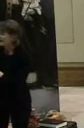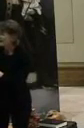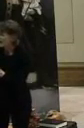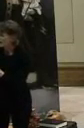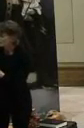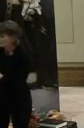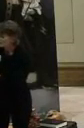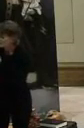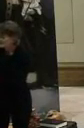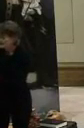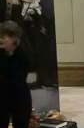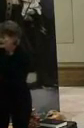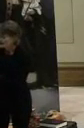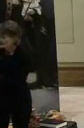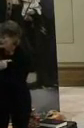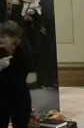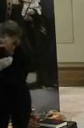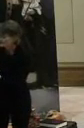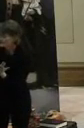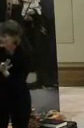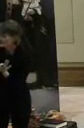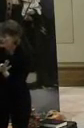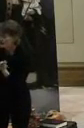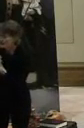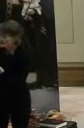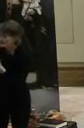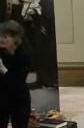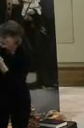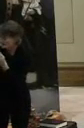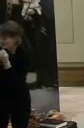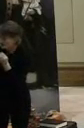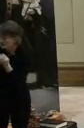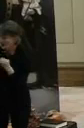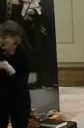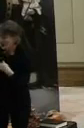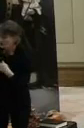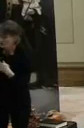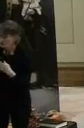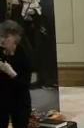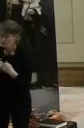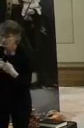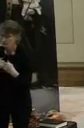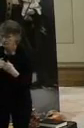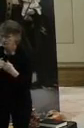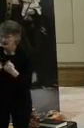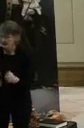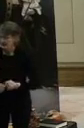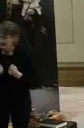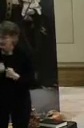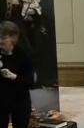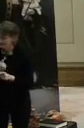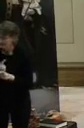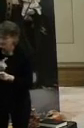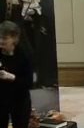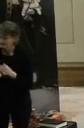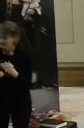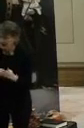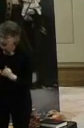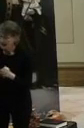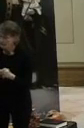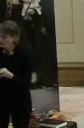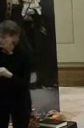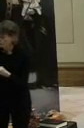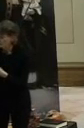The Beatitudes, how we are to treat one another in love and kindness. The sacraments that give us life